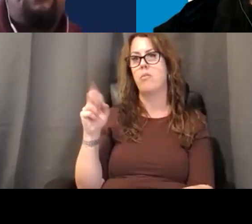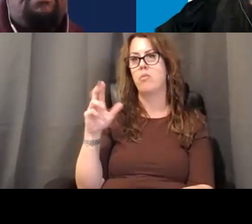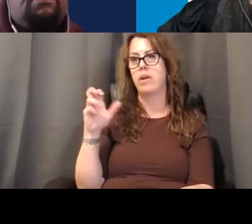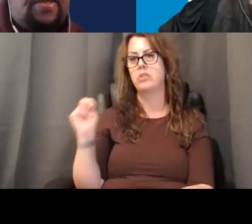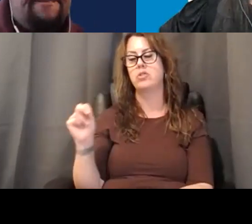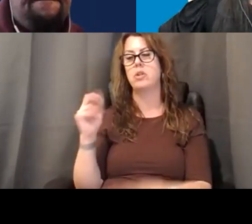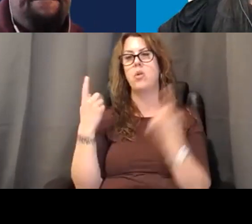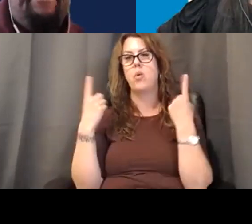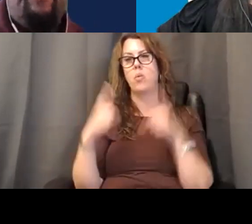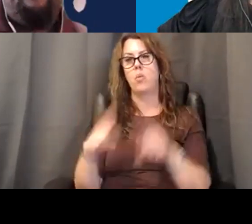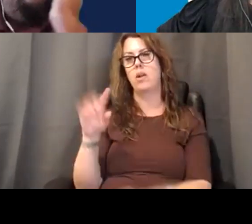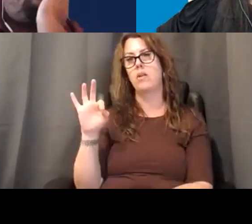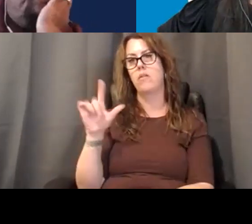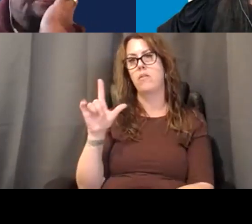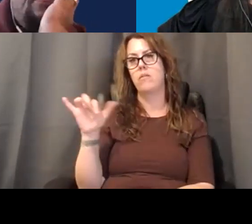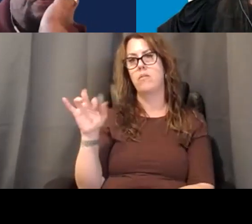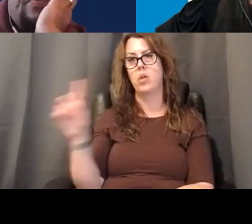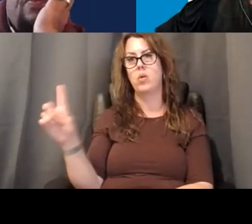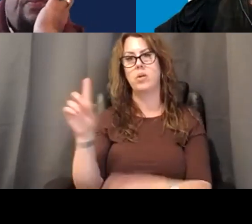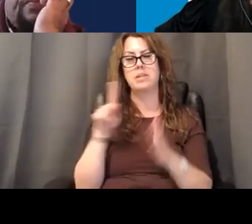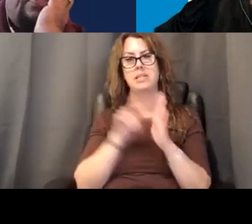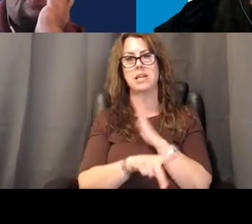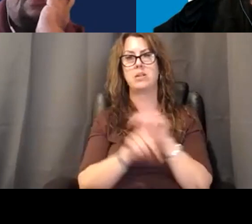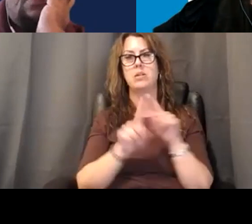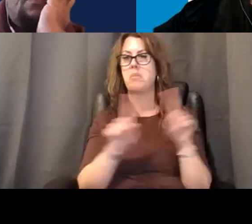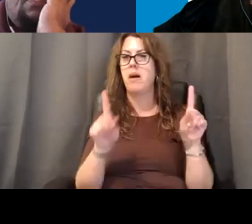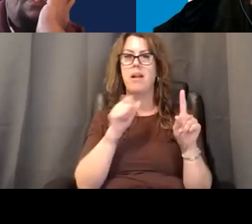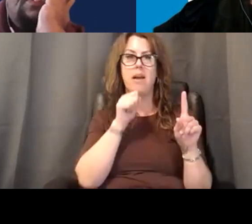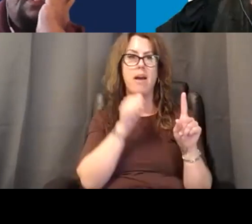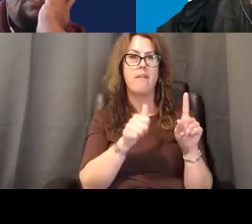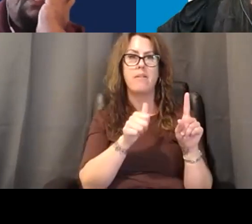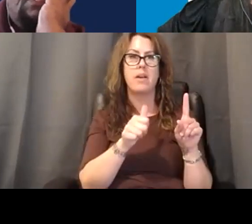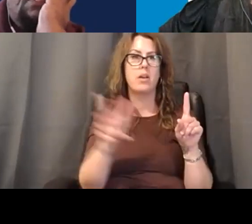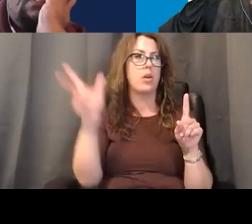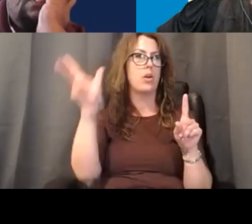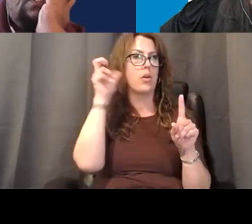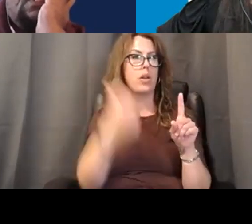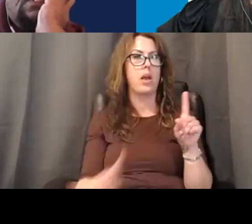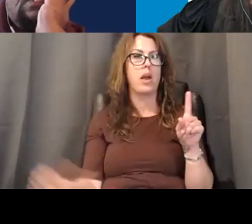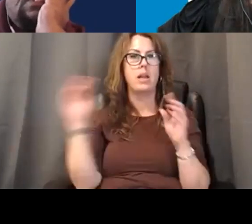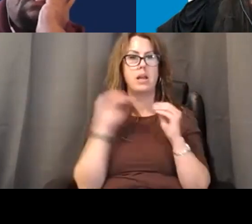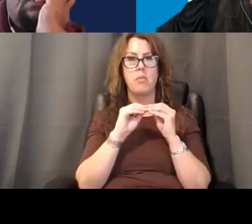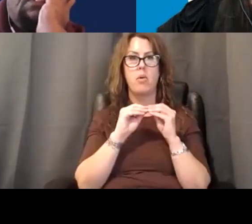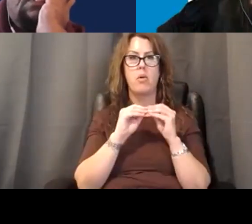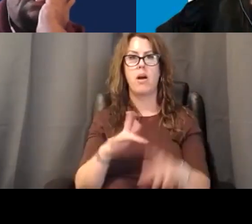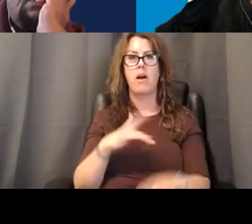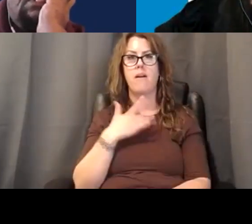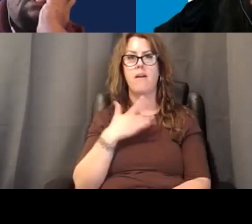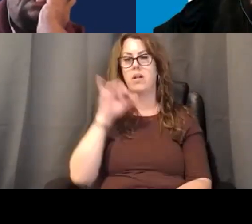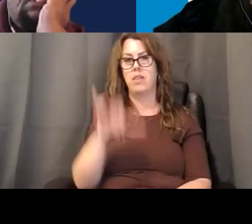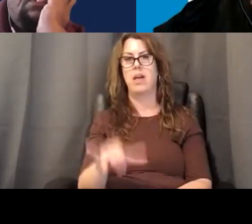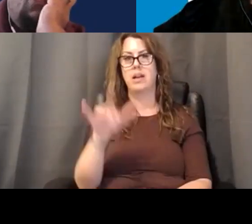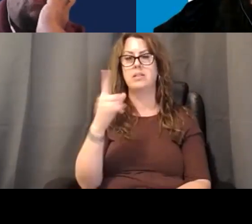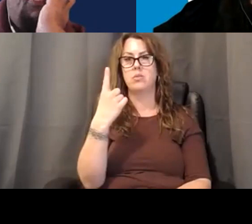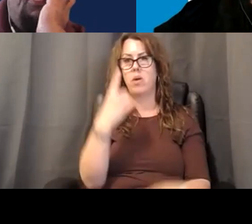killed. But I haven't heard anything regarding that anymore. But I feel like this is one trauma African